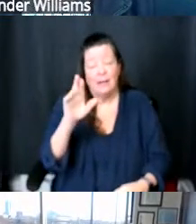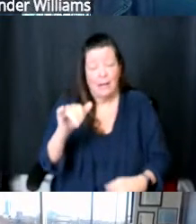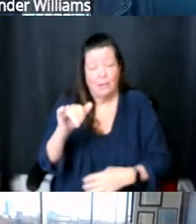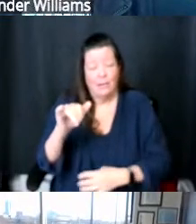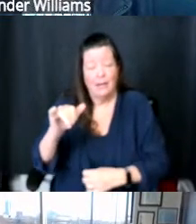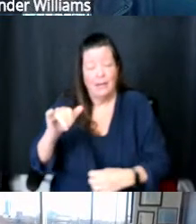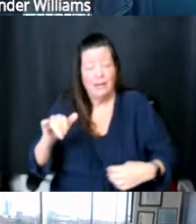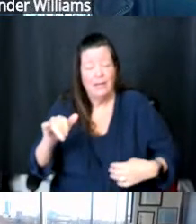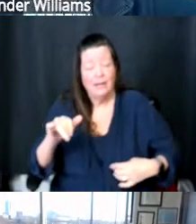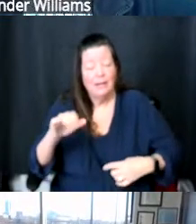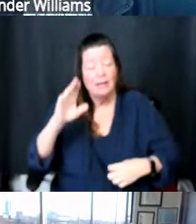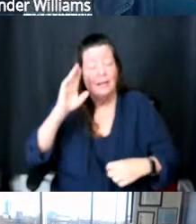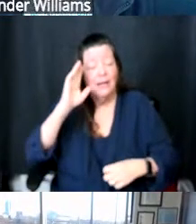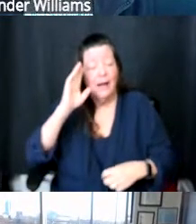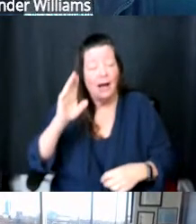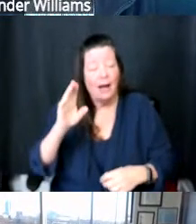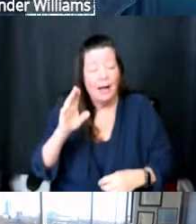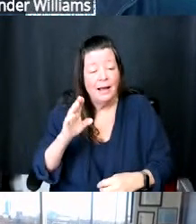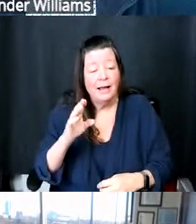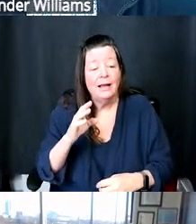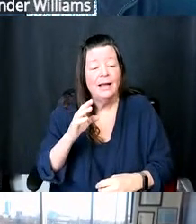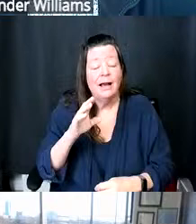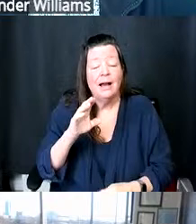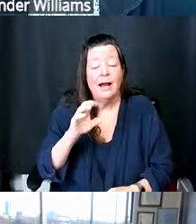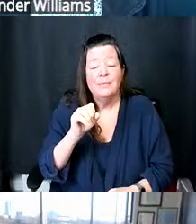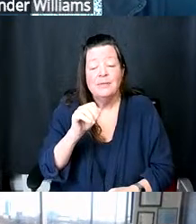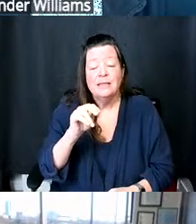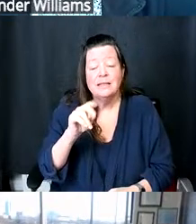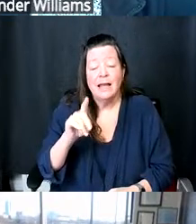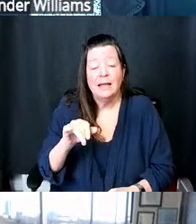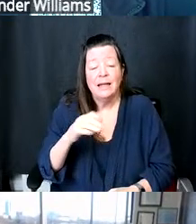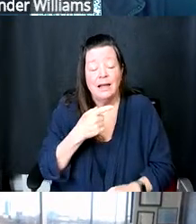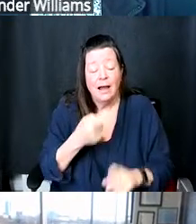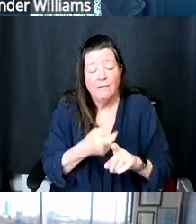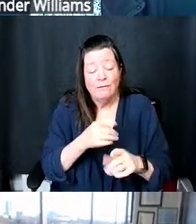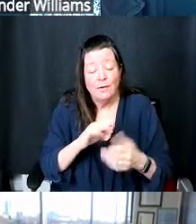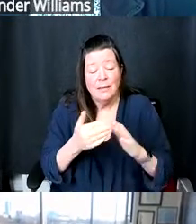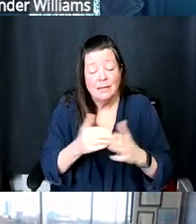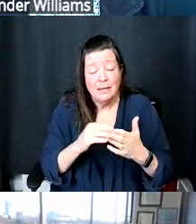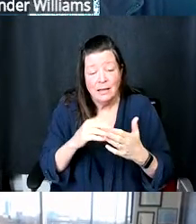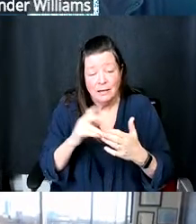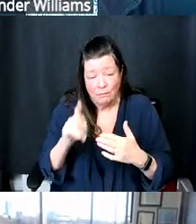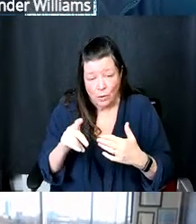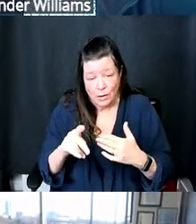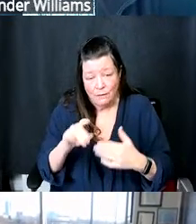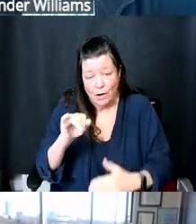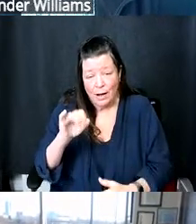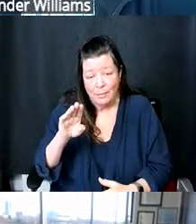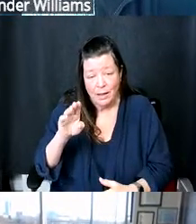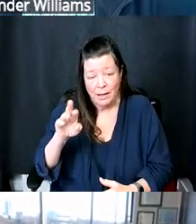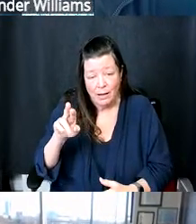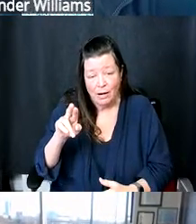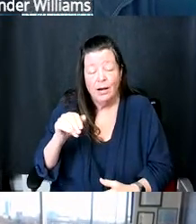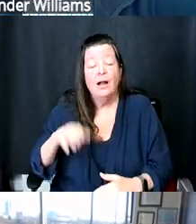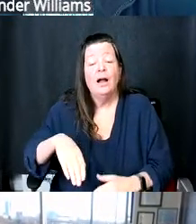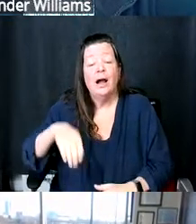Hi, everyone. Brenda Martin. I use she, her pronouns. I'm the project manager from the city of Portland for IVR. And I grew up in San Diego, California.